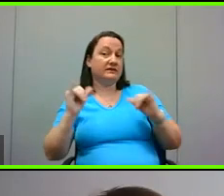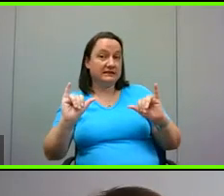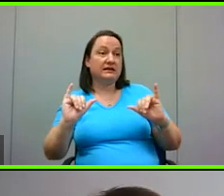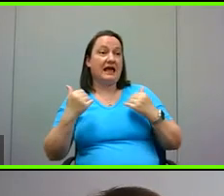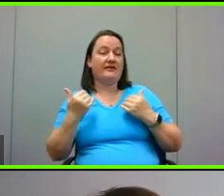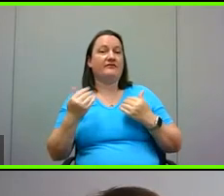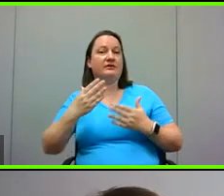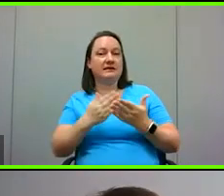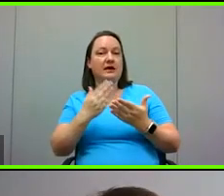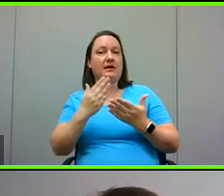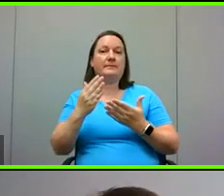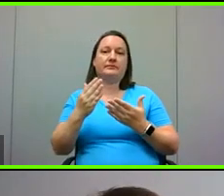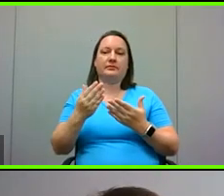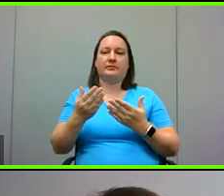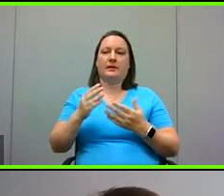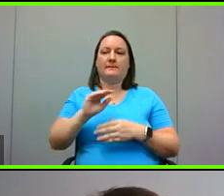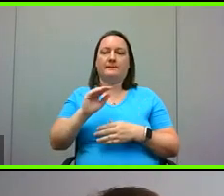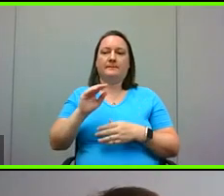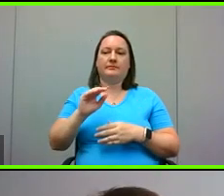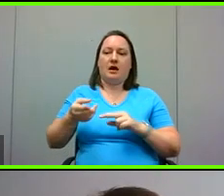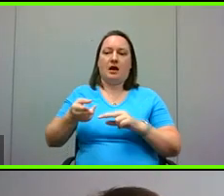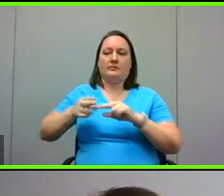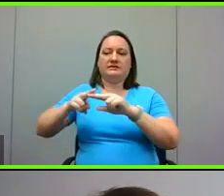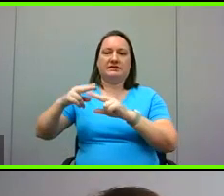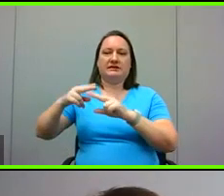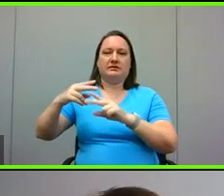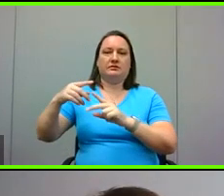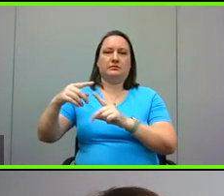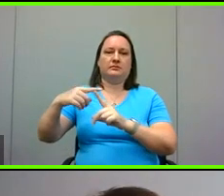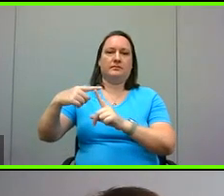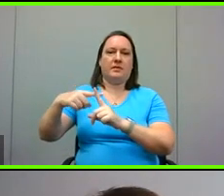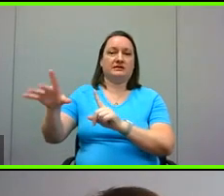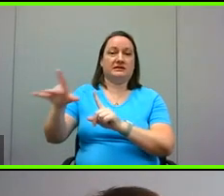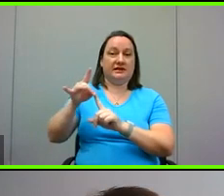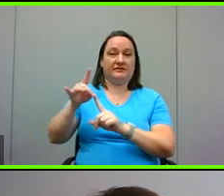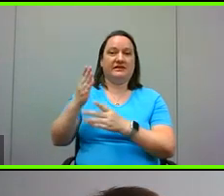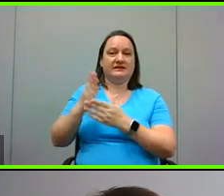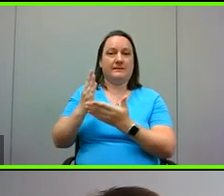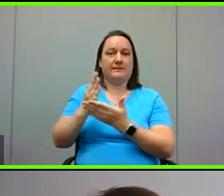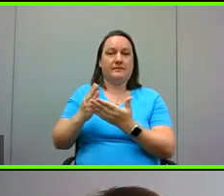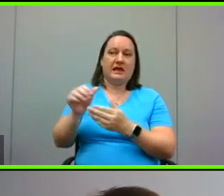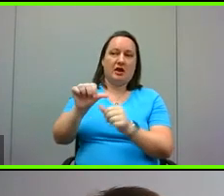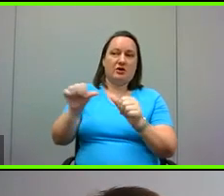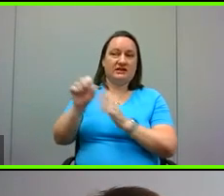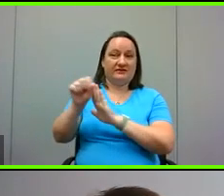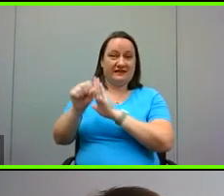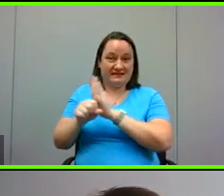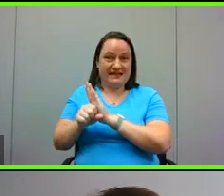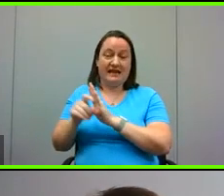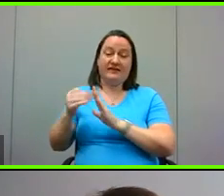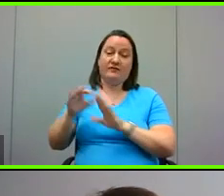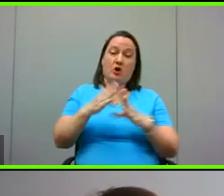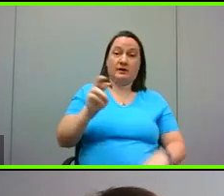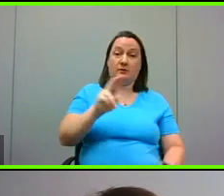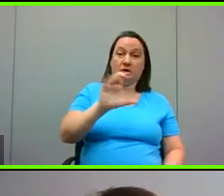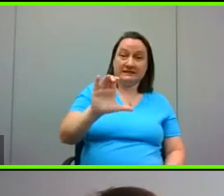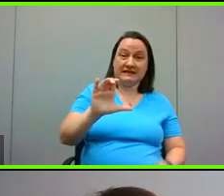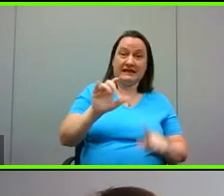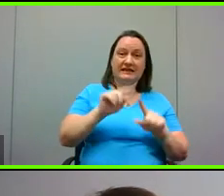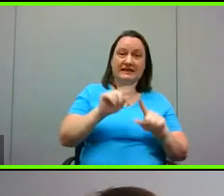state, and we do open WWRC, the targeted date, we will not bring